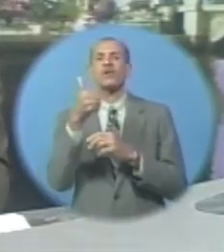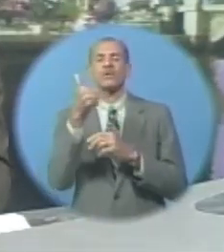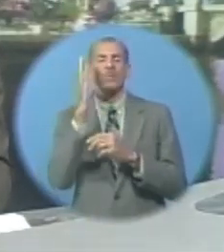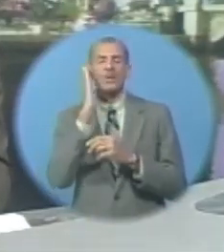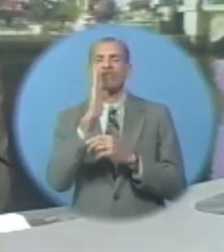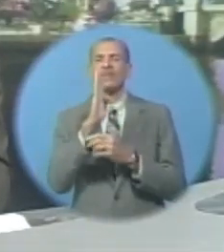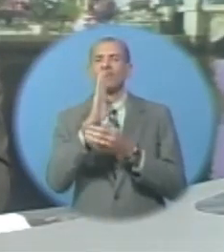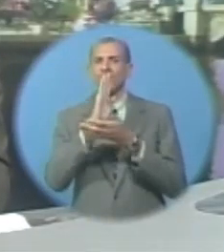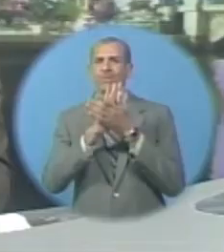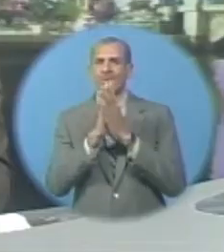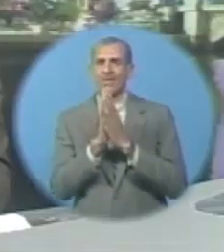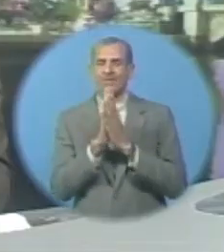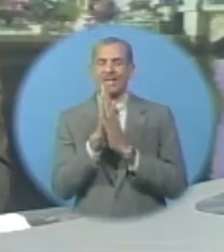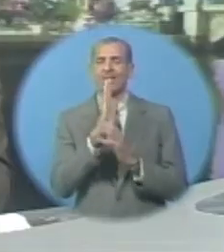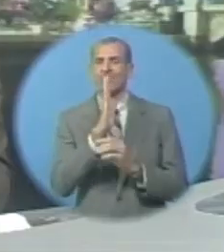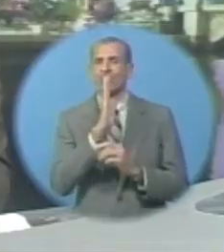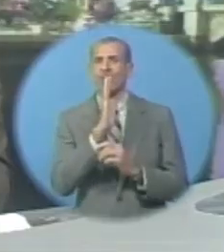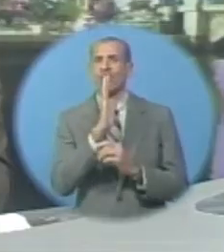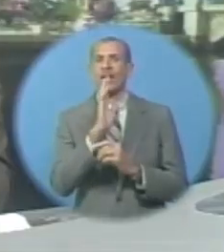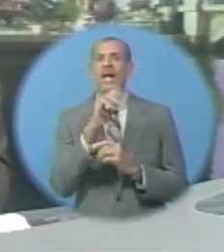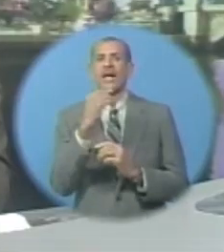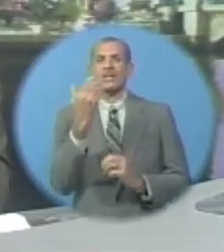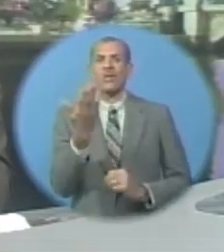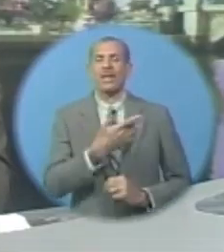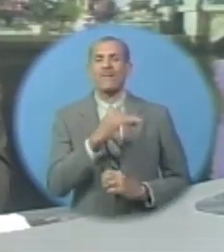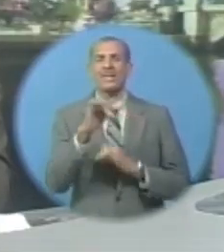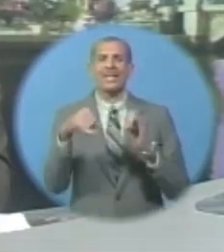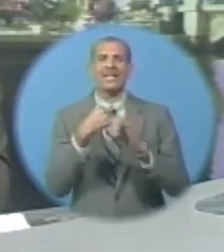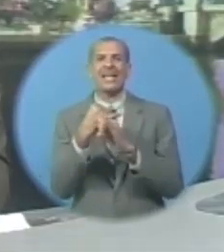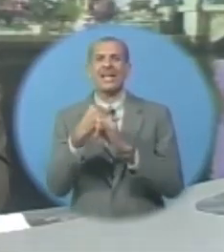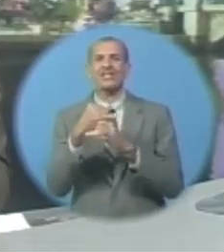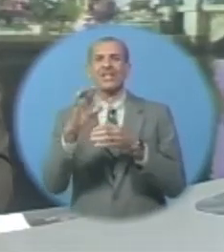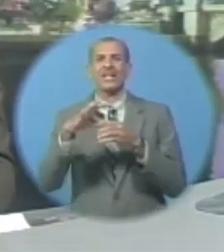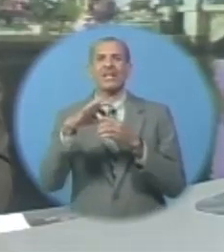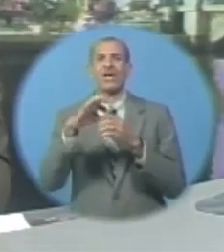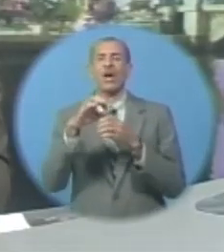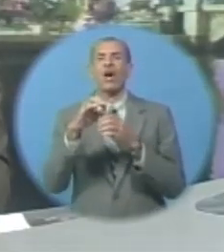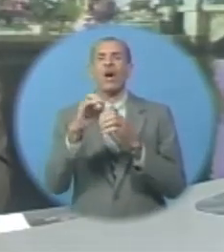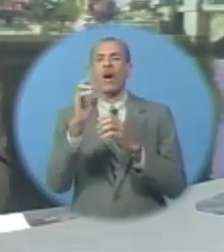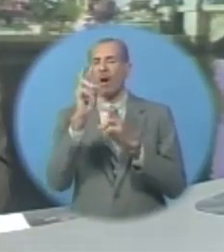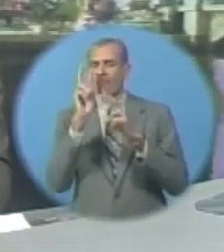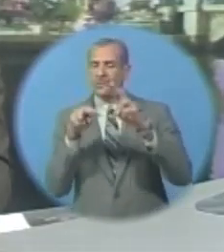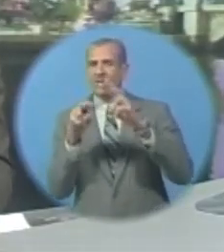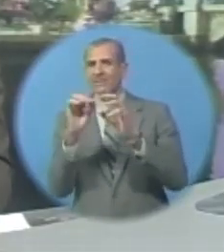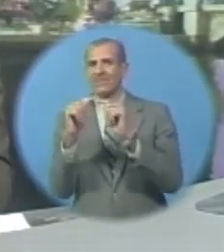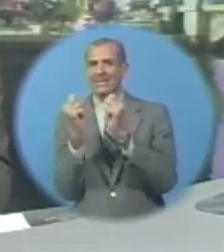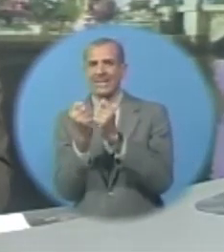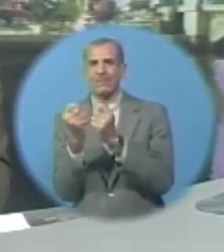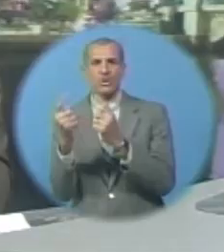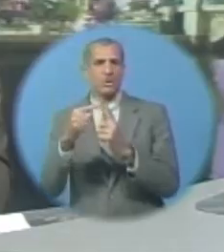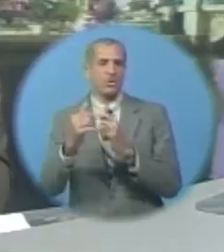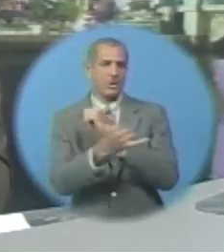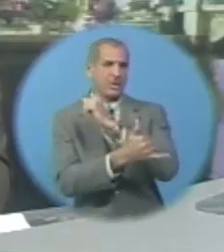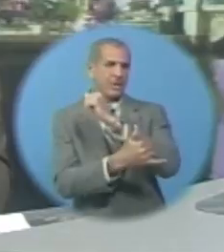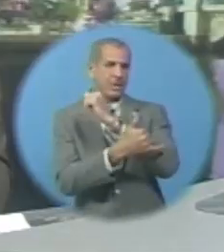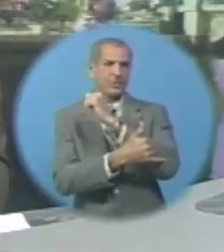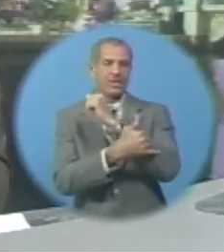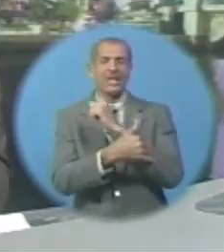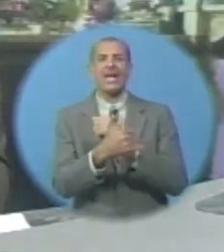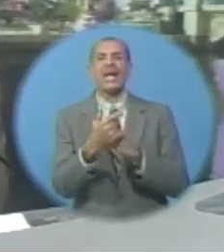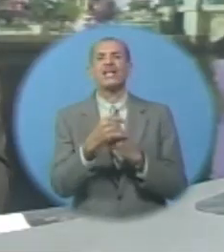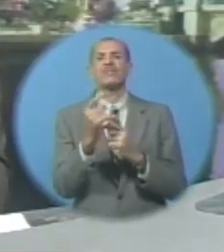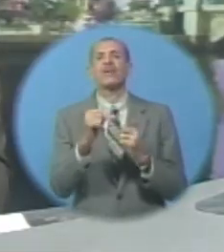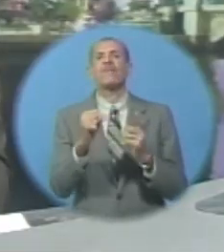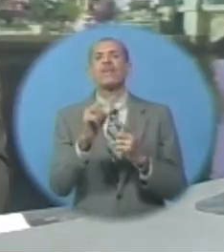peaceful. Christie made the comments as he welcomed the international election observer teams to the country. The election observer missions are from